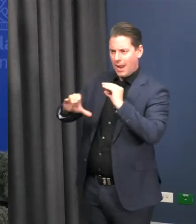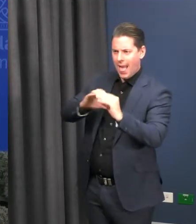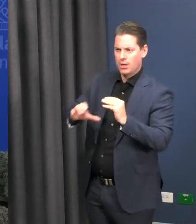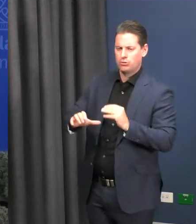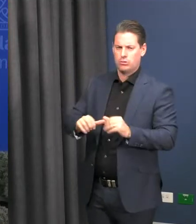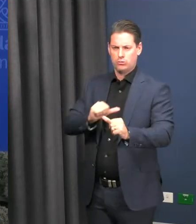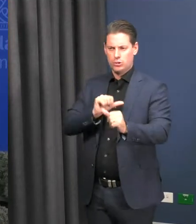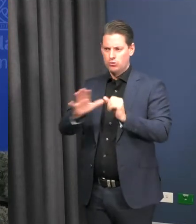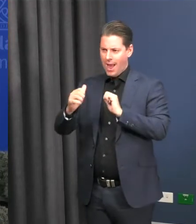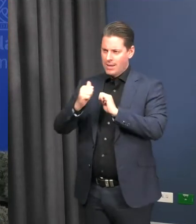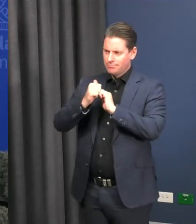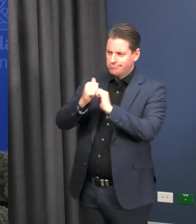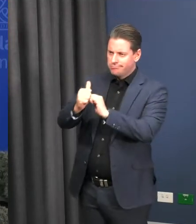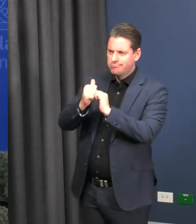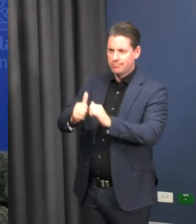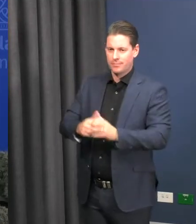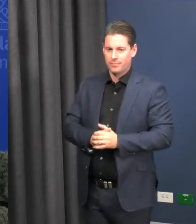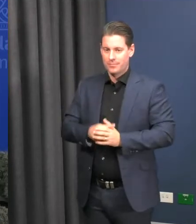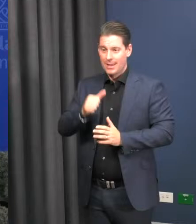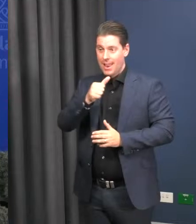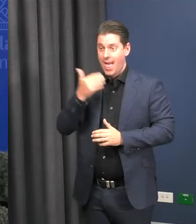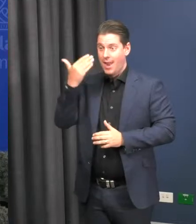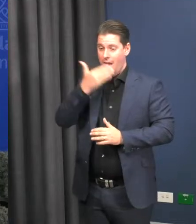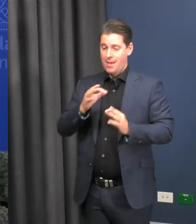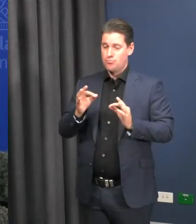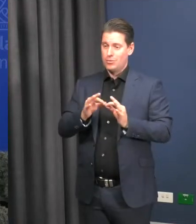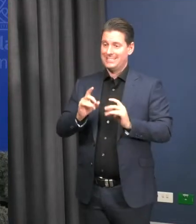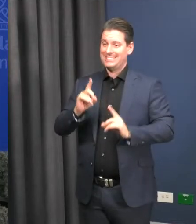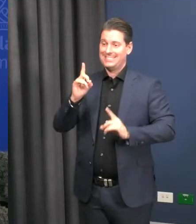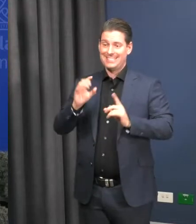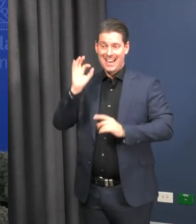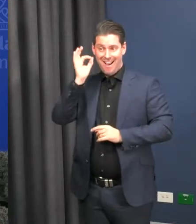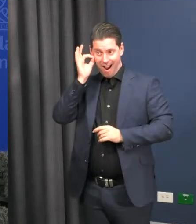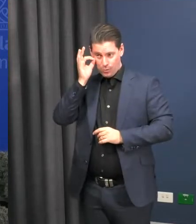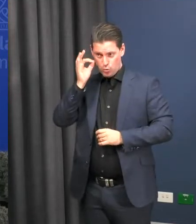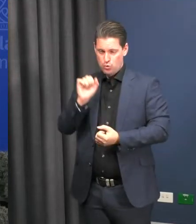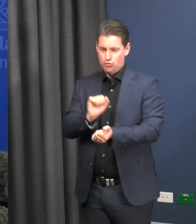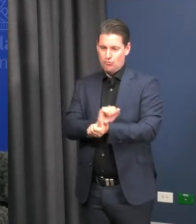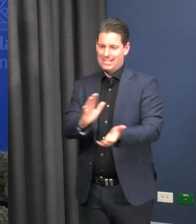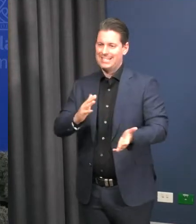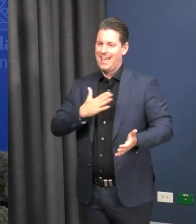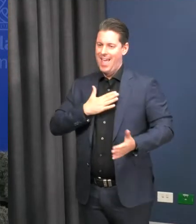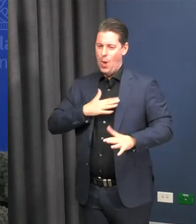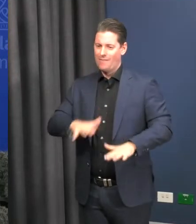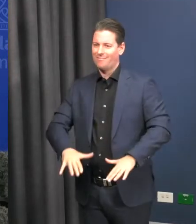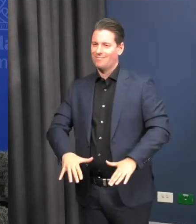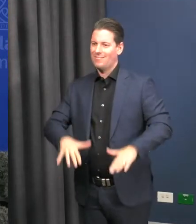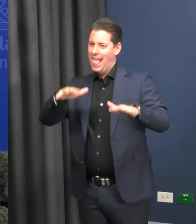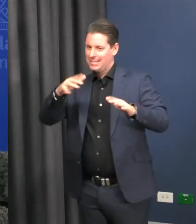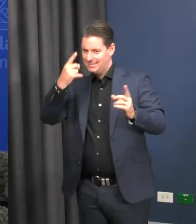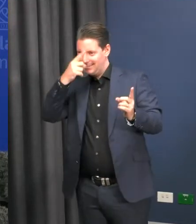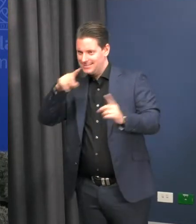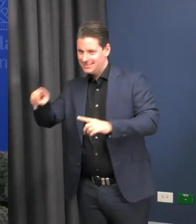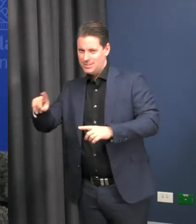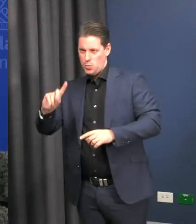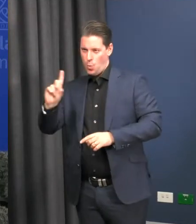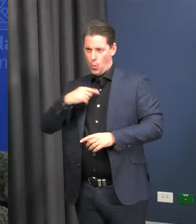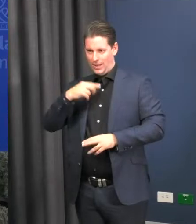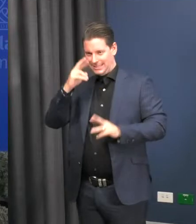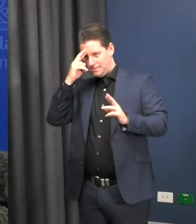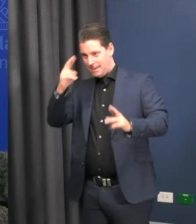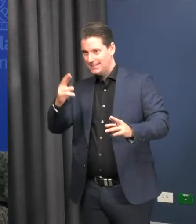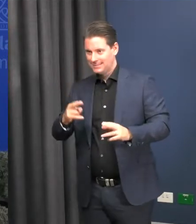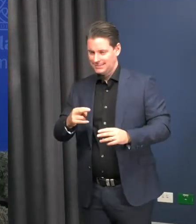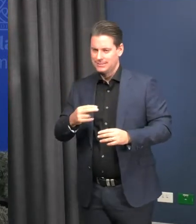cooperation as well. Last night, the Brisbane City Council released our latest flood modelling based on the information we've received from